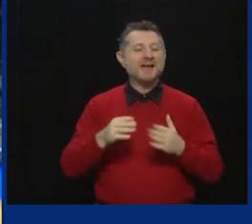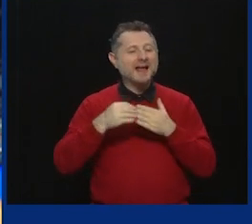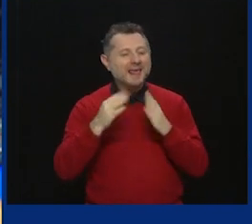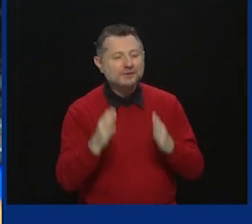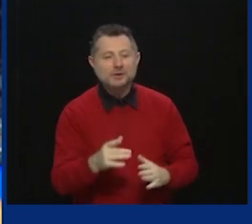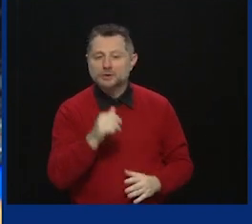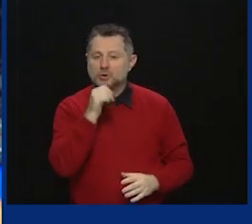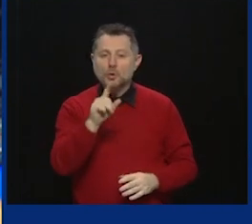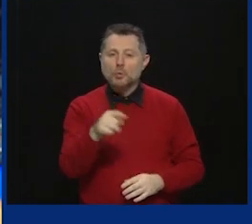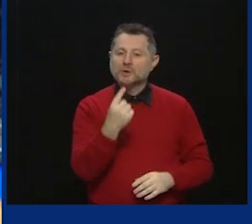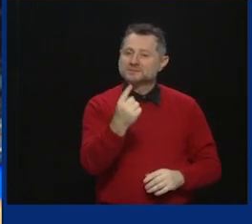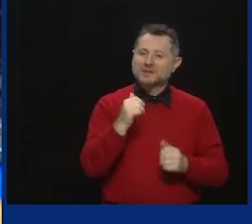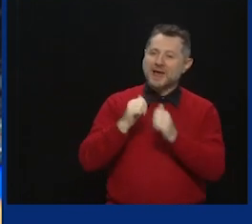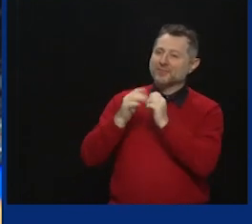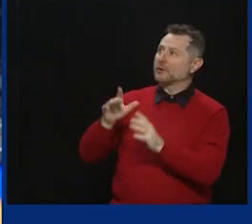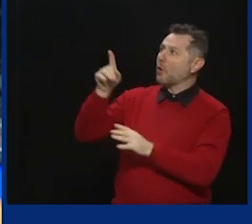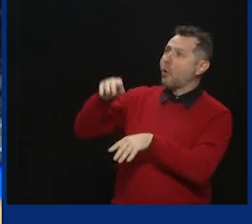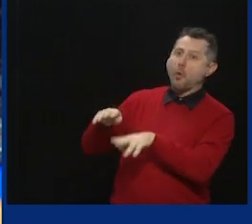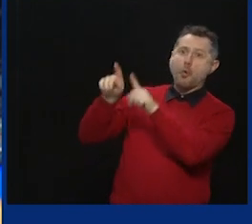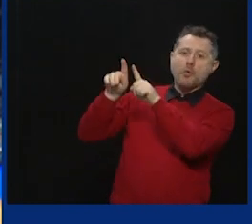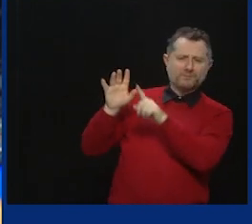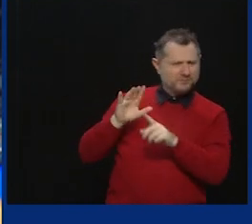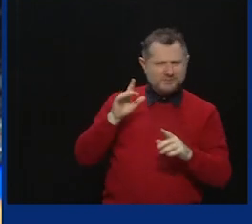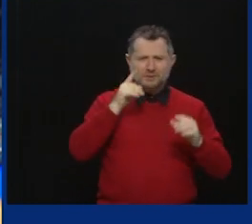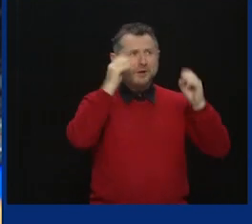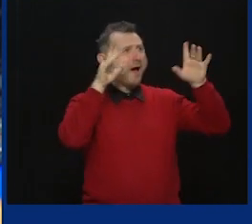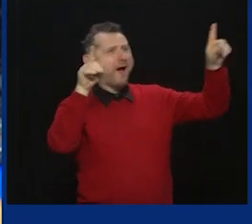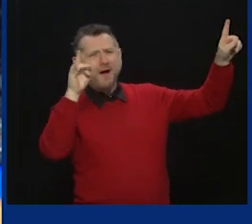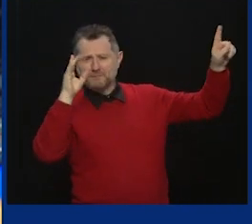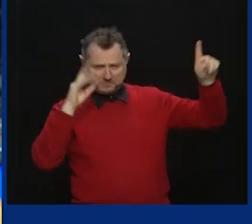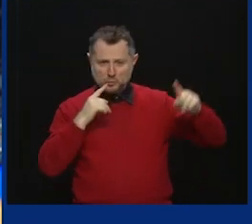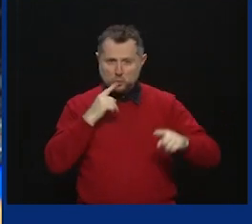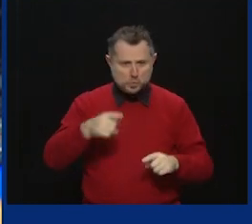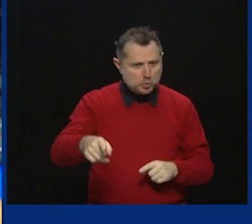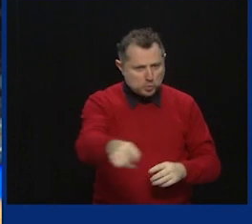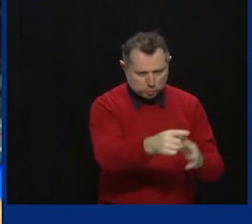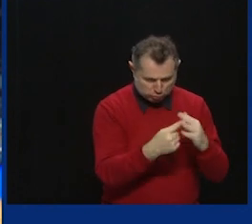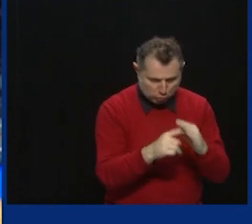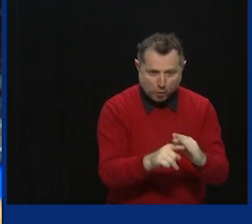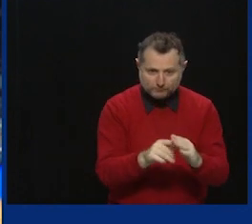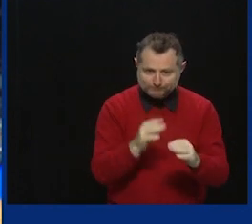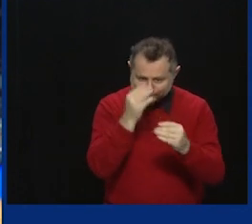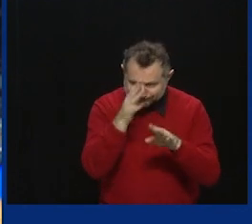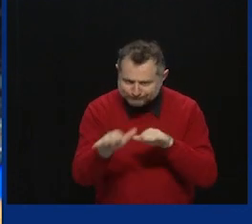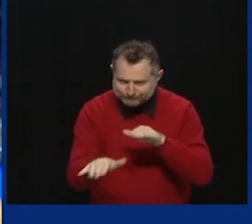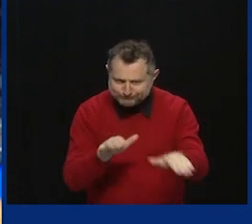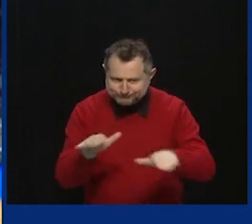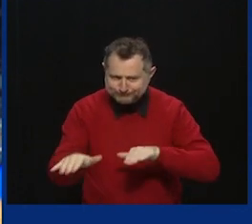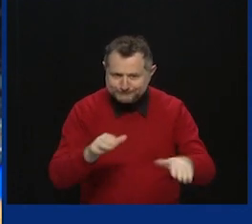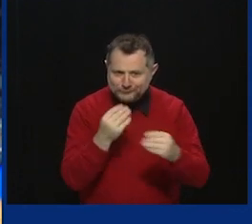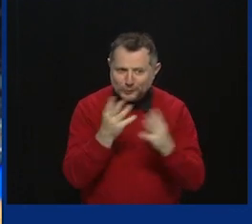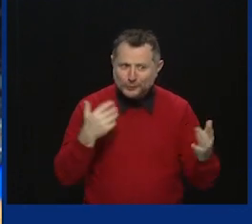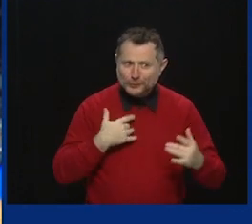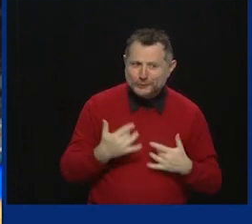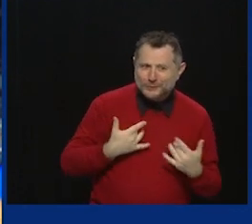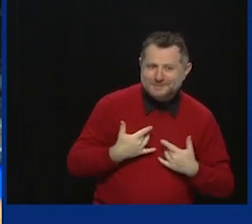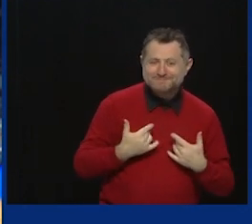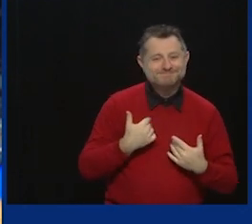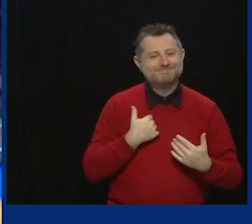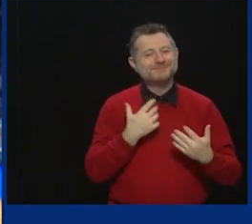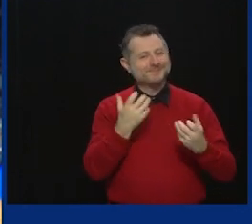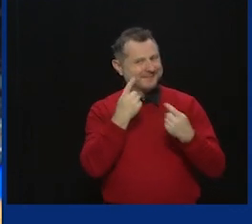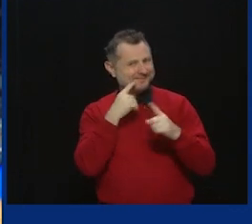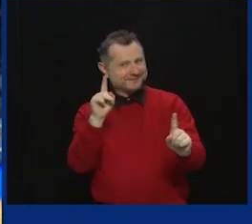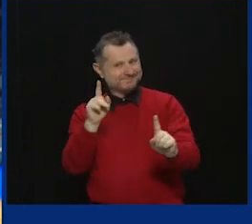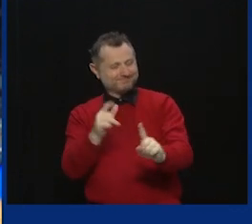athletes, not just our basketball players, but all of you as kids to start telling everybody, we are so excited for this. We can't wait to get this done because we want to go